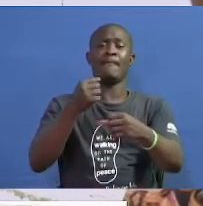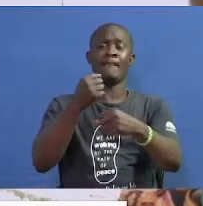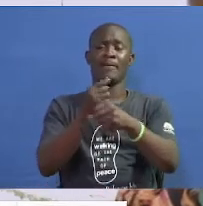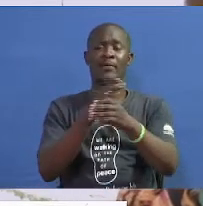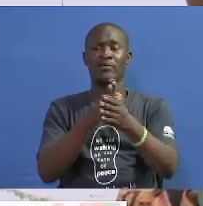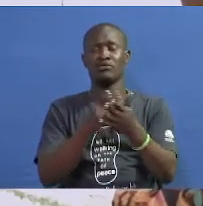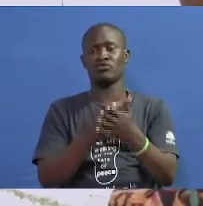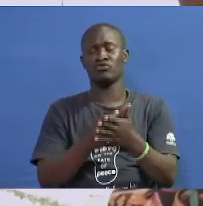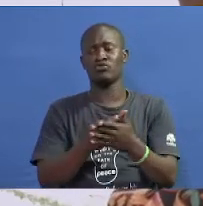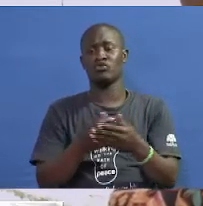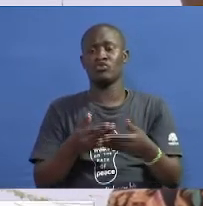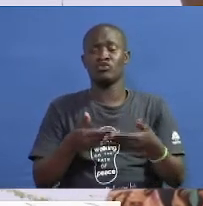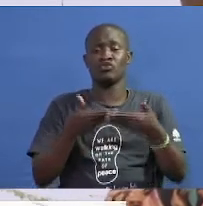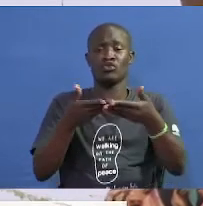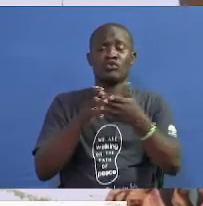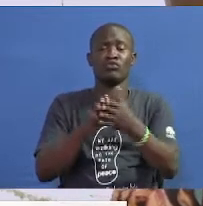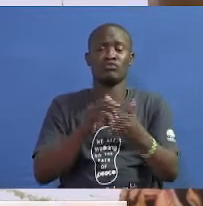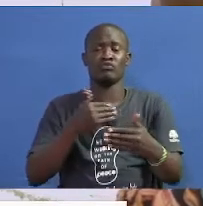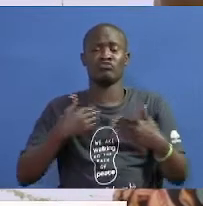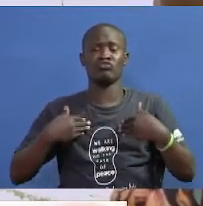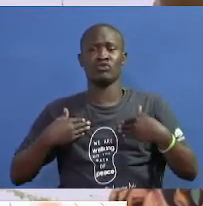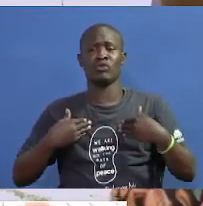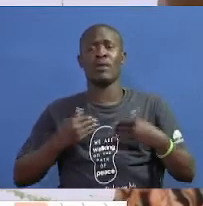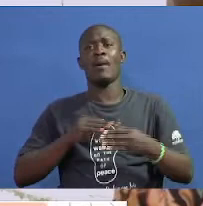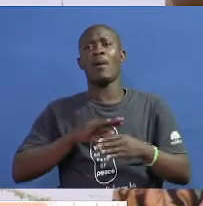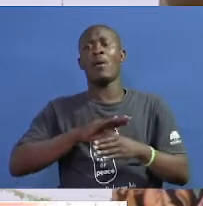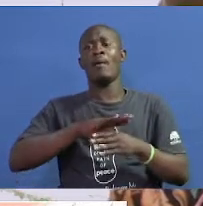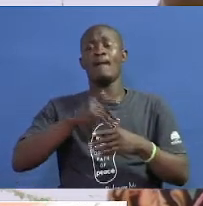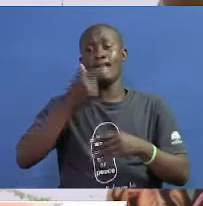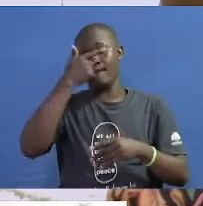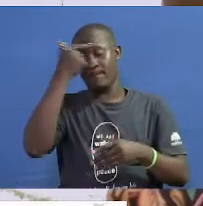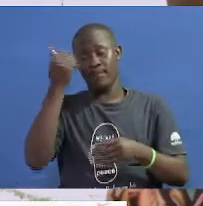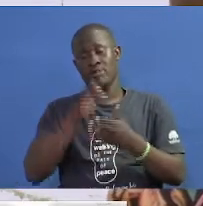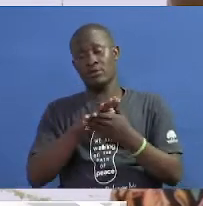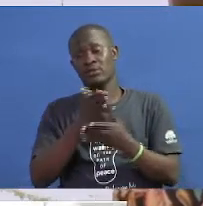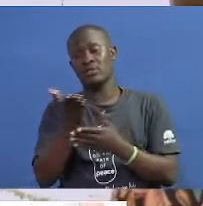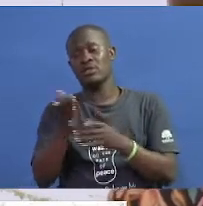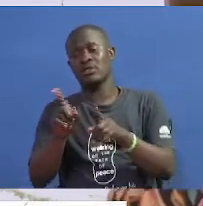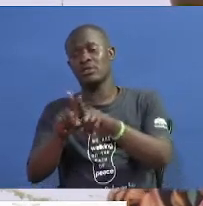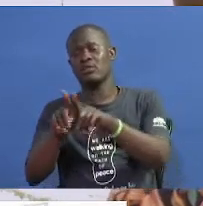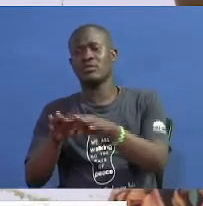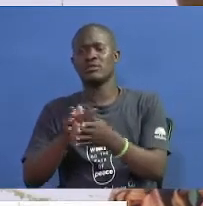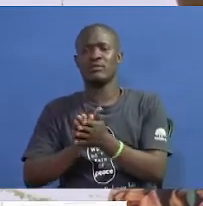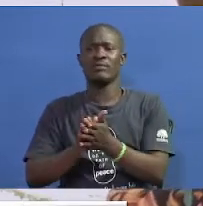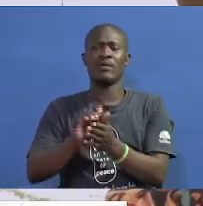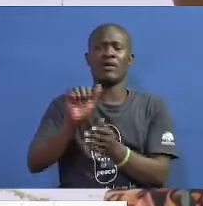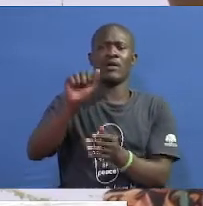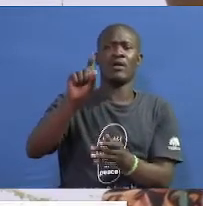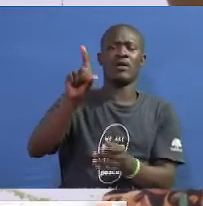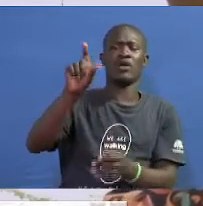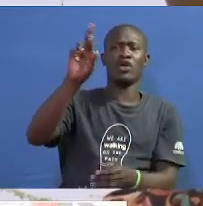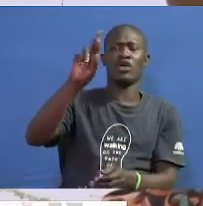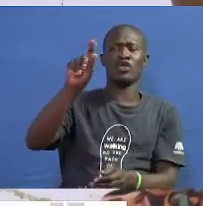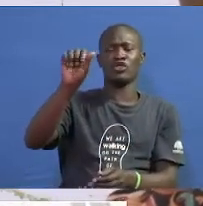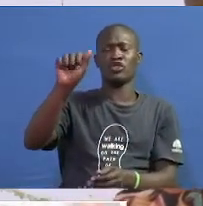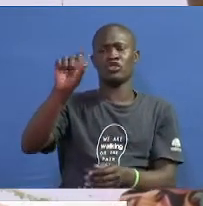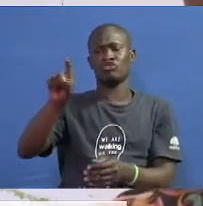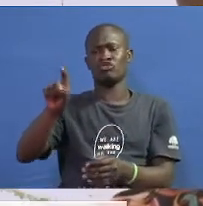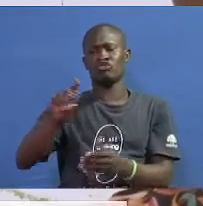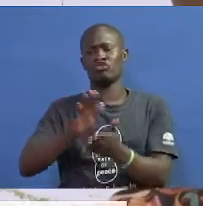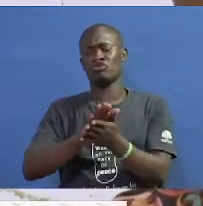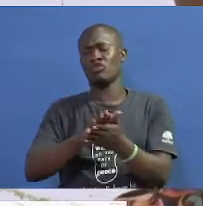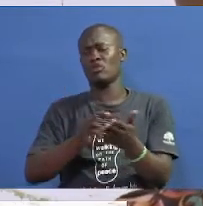a certain, function, the previous, because there are also ultrasounds there before the